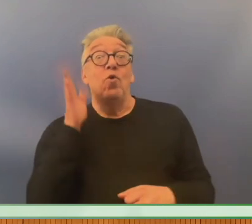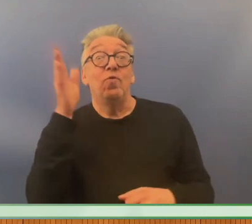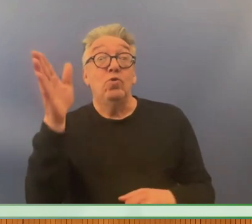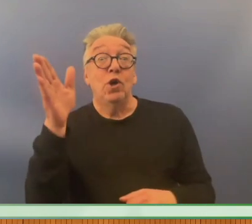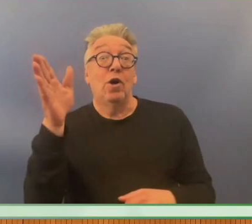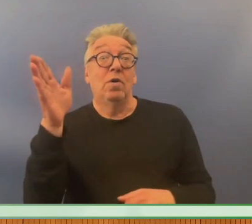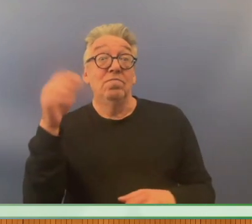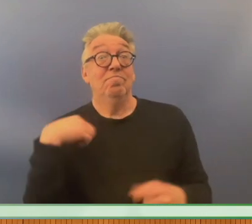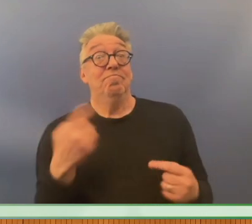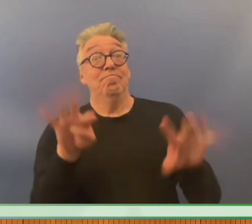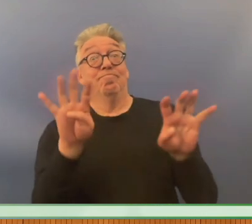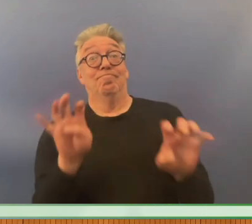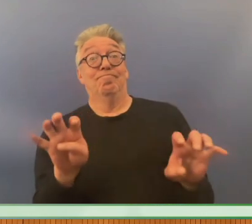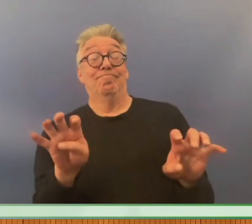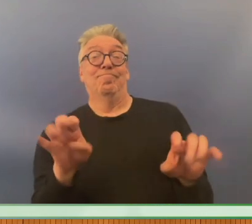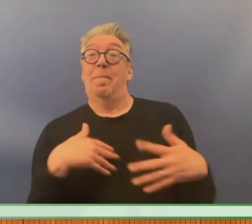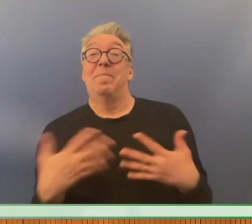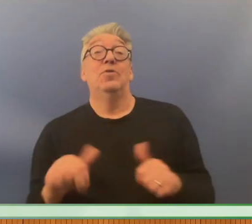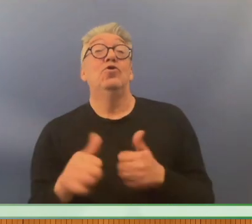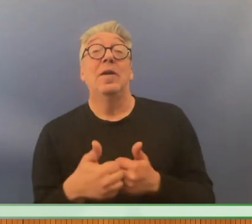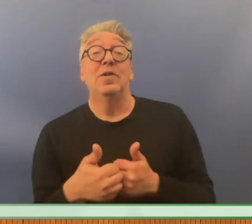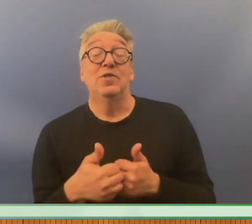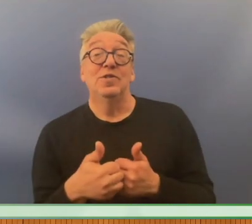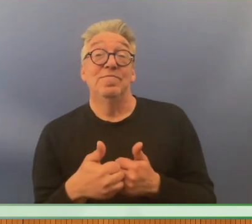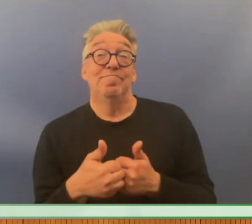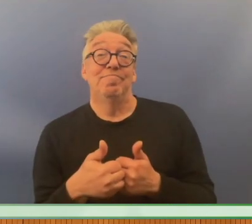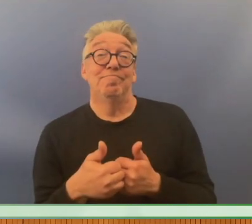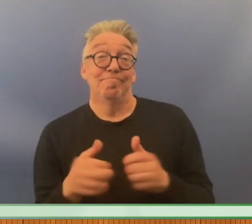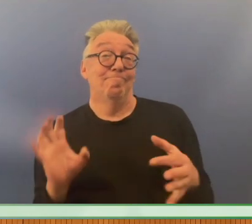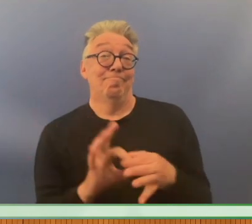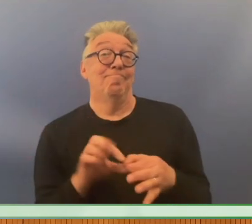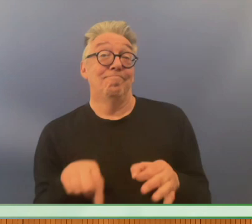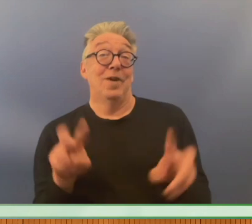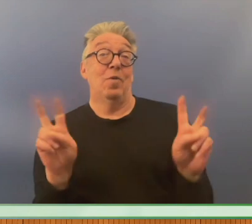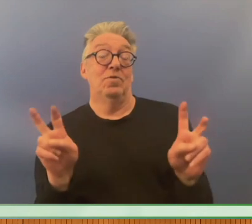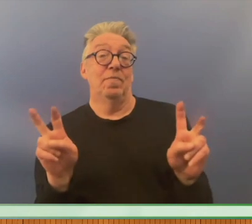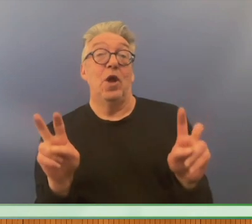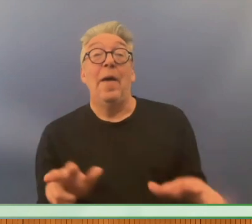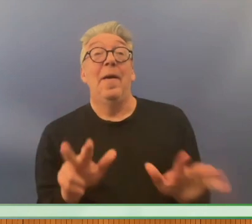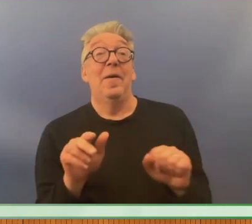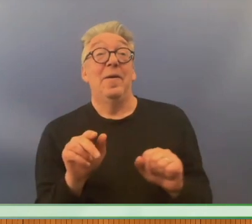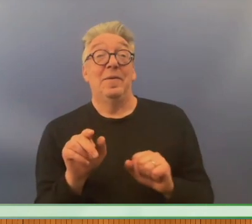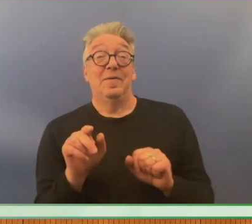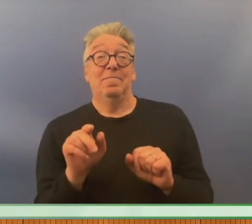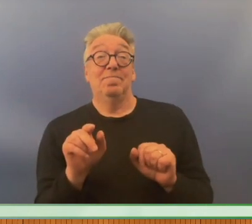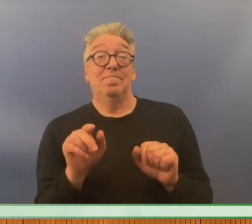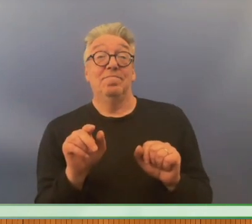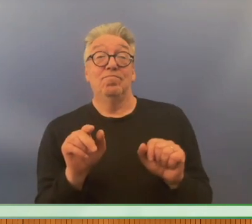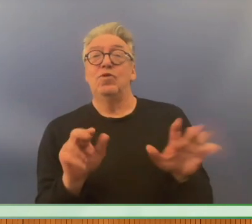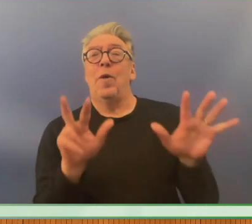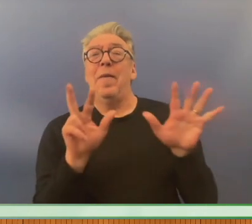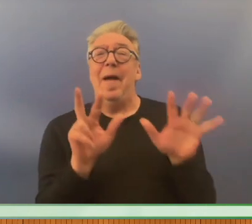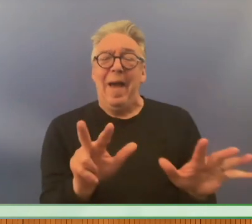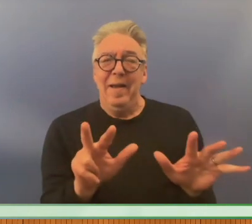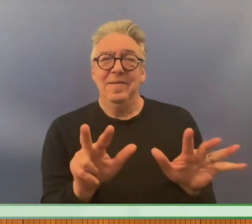of the conference, is 10 or 8 deaf youth is not enough. We need to look at how to scale. So